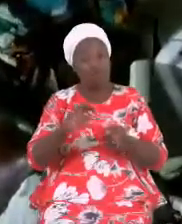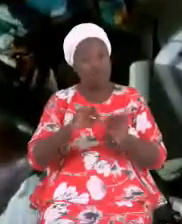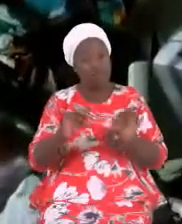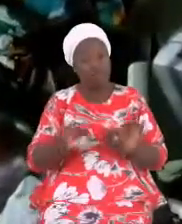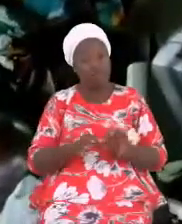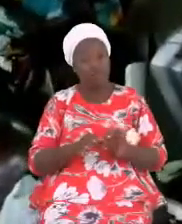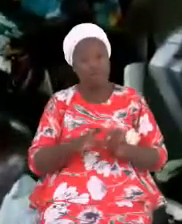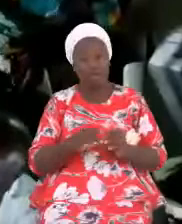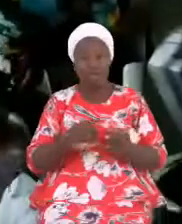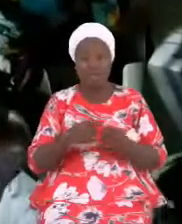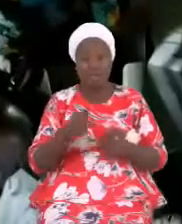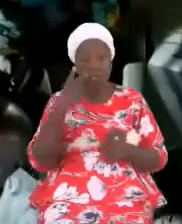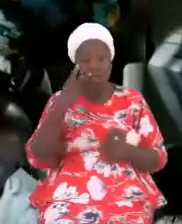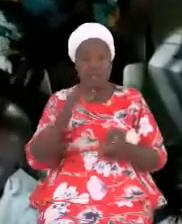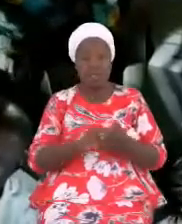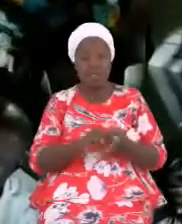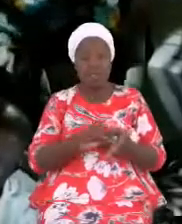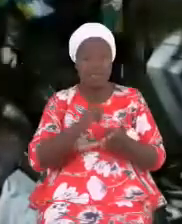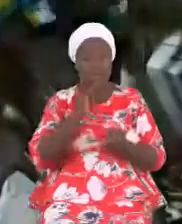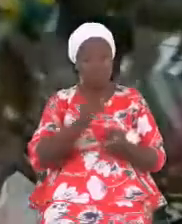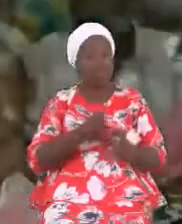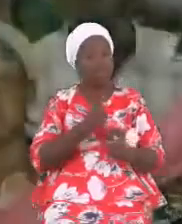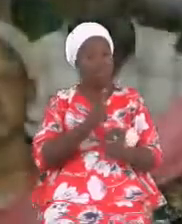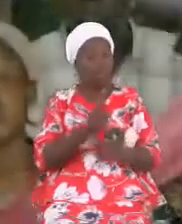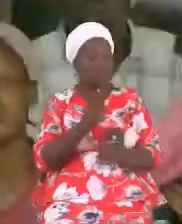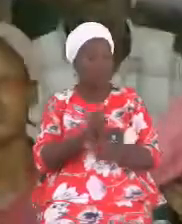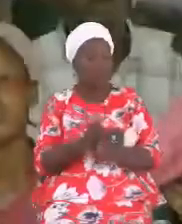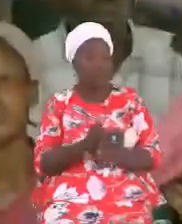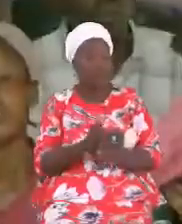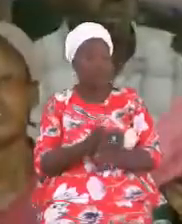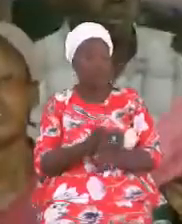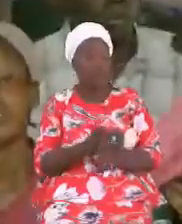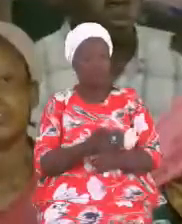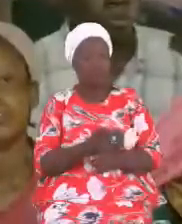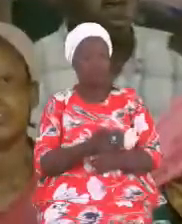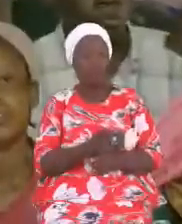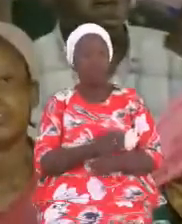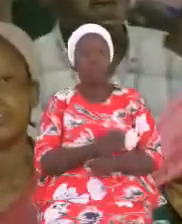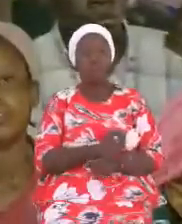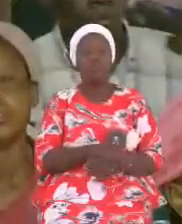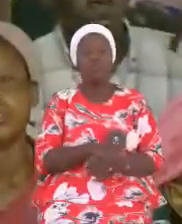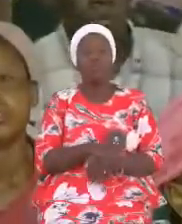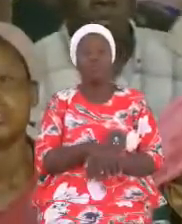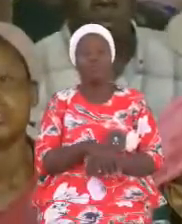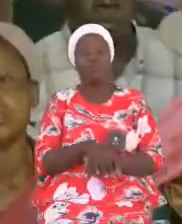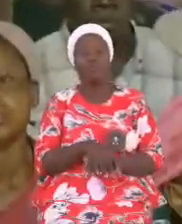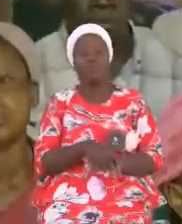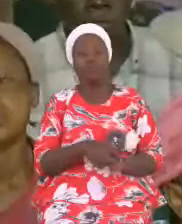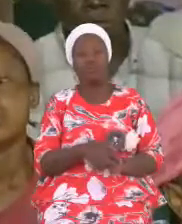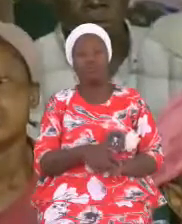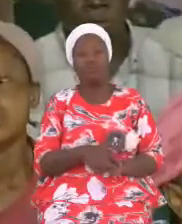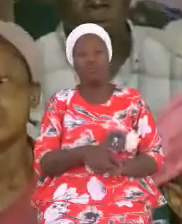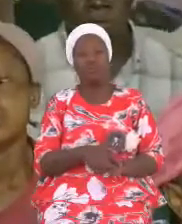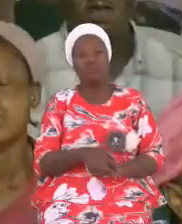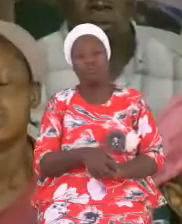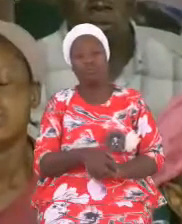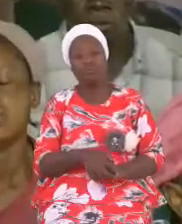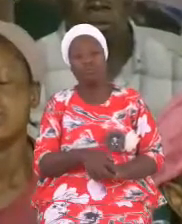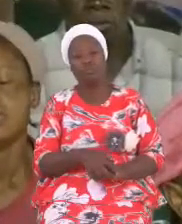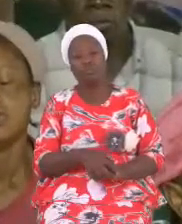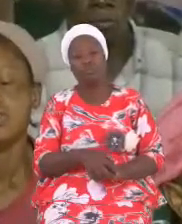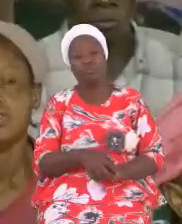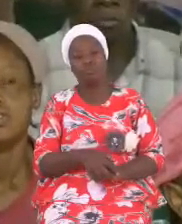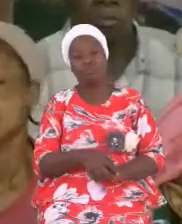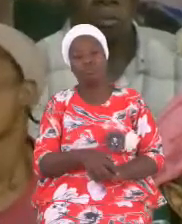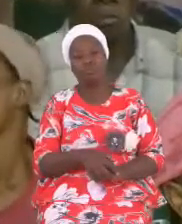collect, check everything to ensure that it is properly filled. Those who